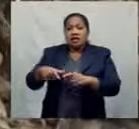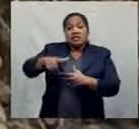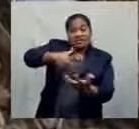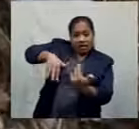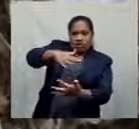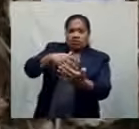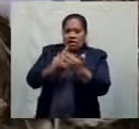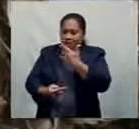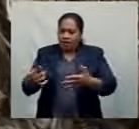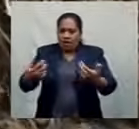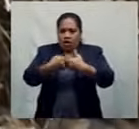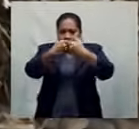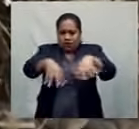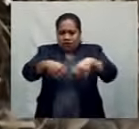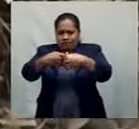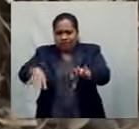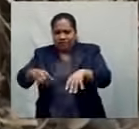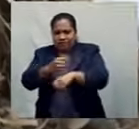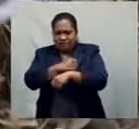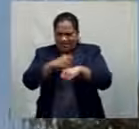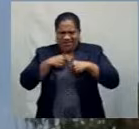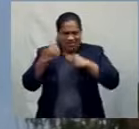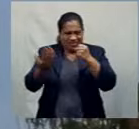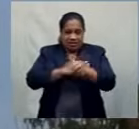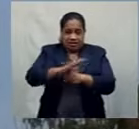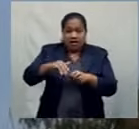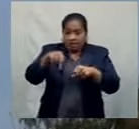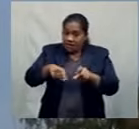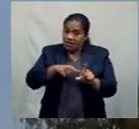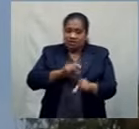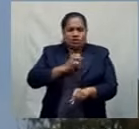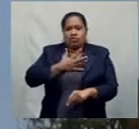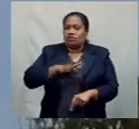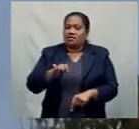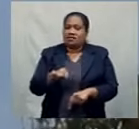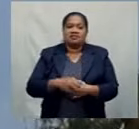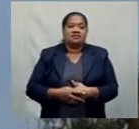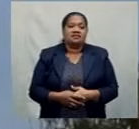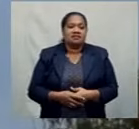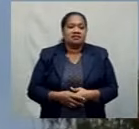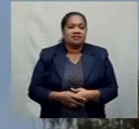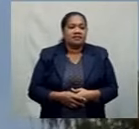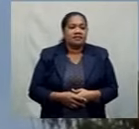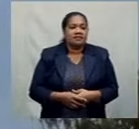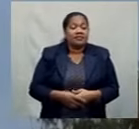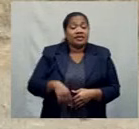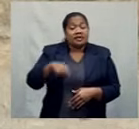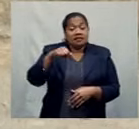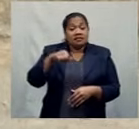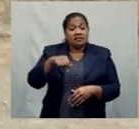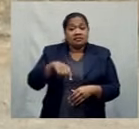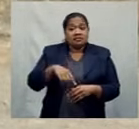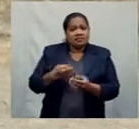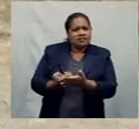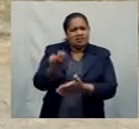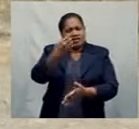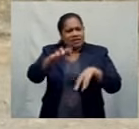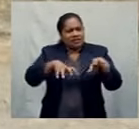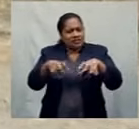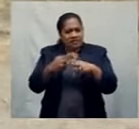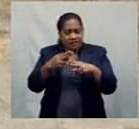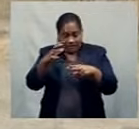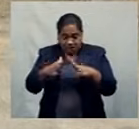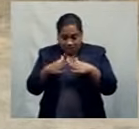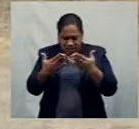now, this will affect our yield. The current pandemic has seen very little economic activity, and farmers are looking